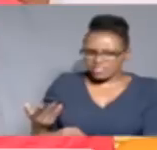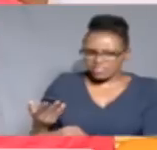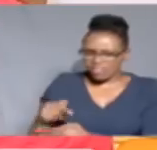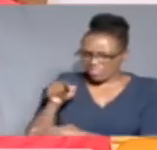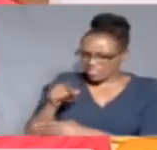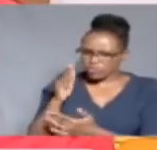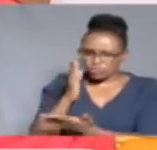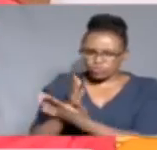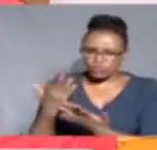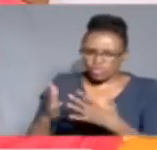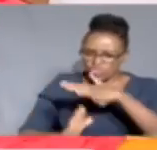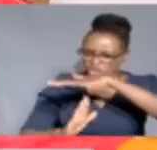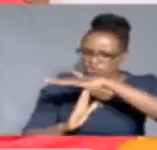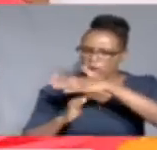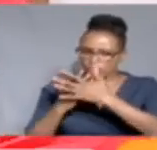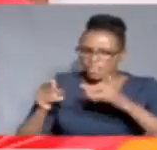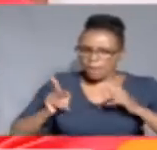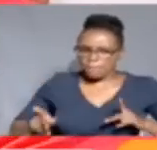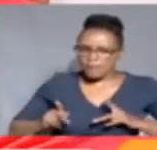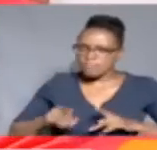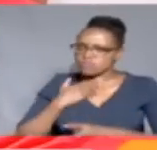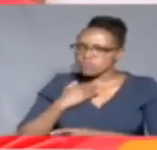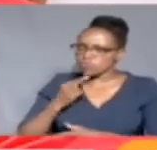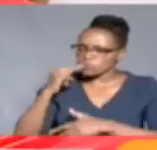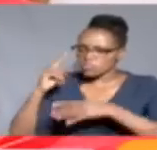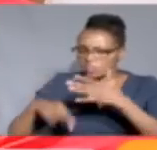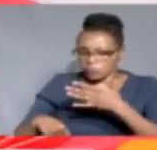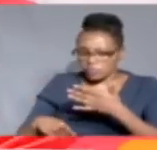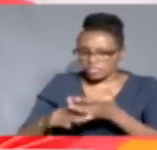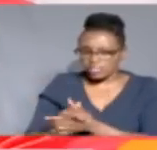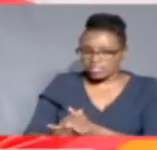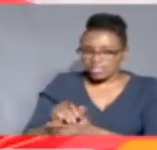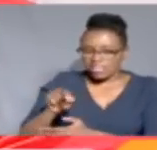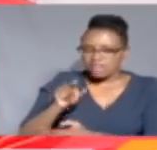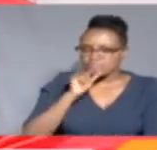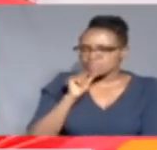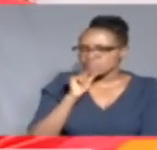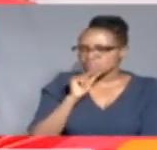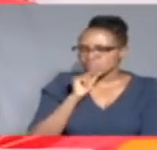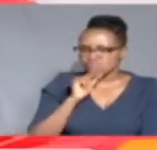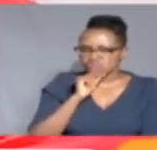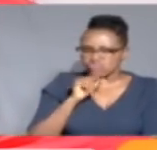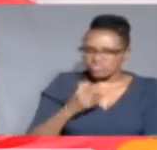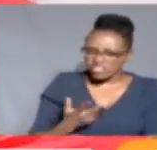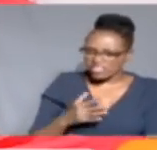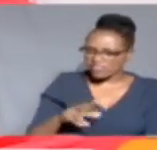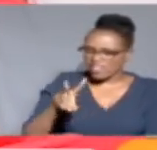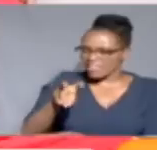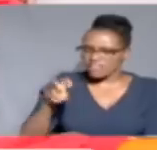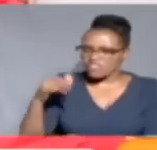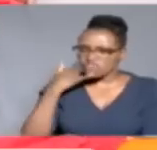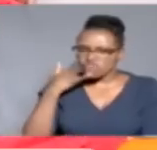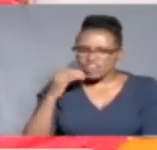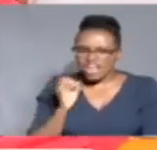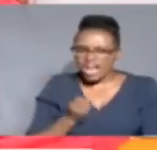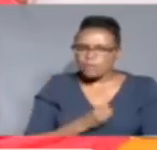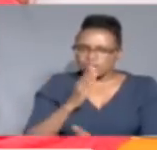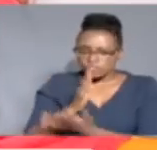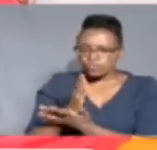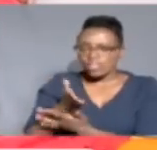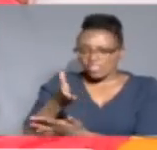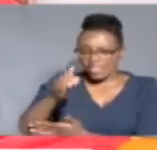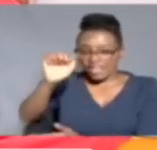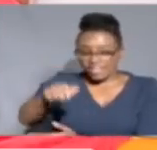is the key thing. You know, people would want to say these boys are snatching our phones and stuff and stuff. Those things could be